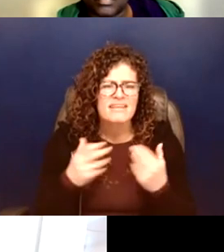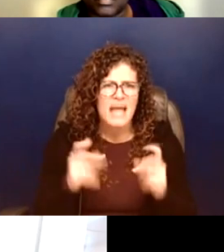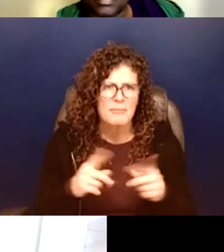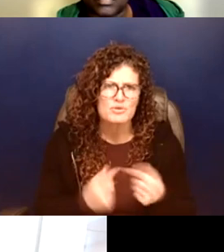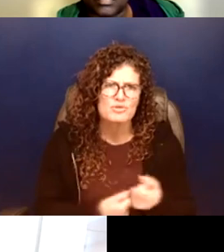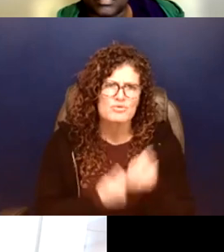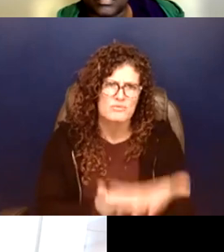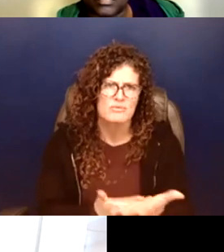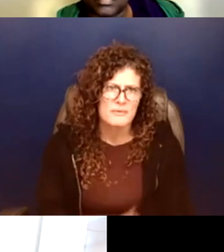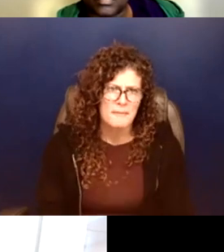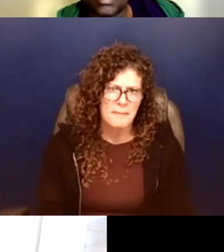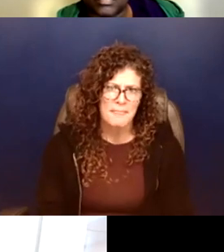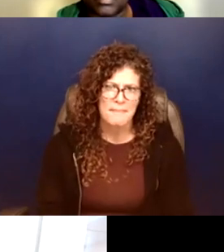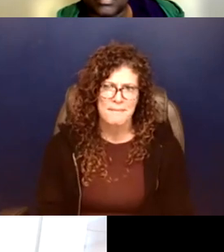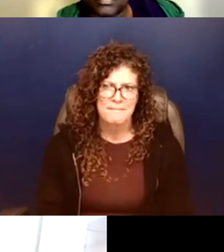give feedback.